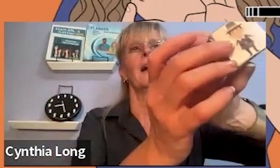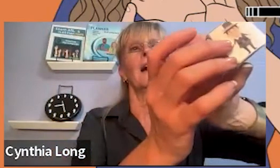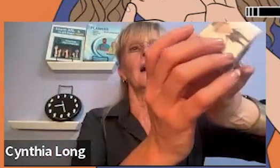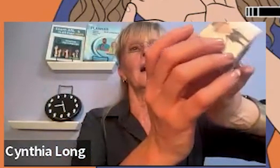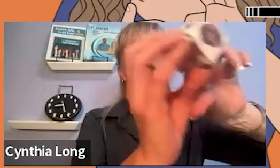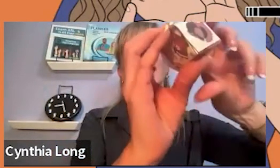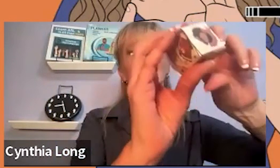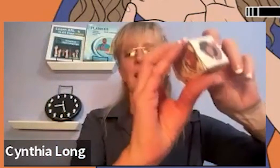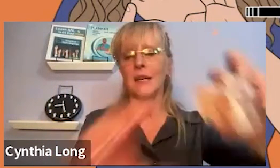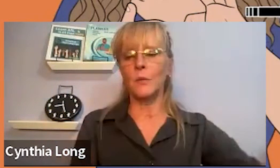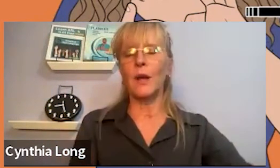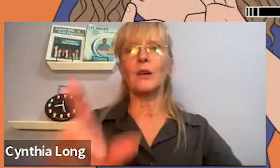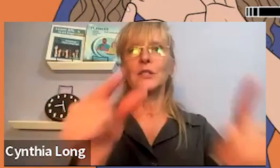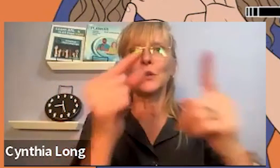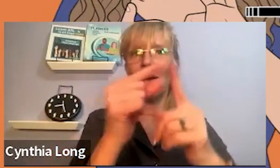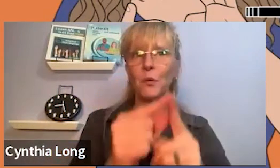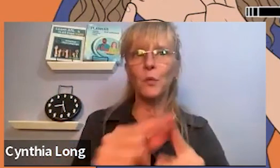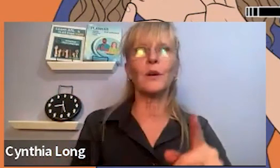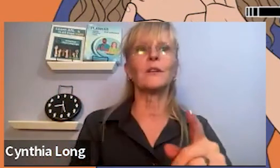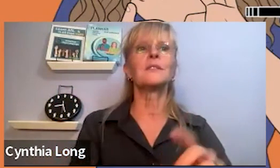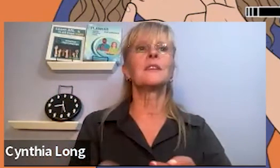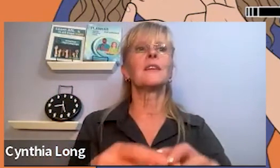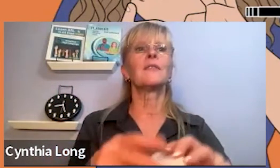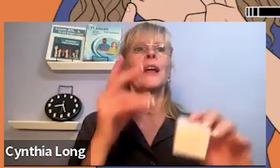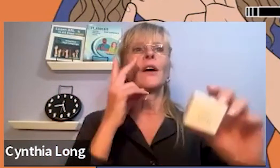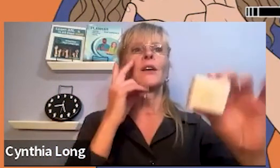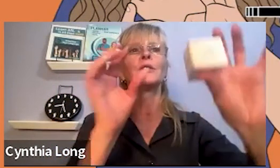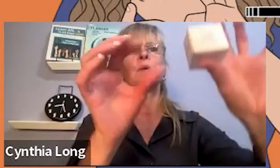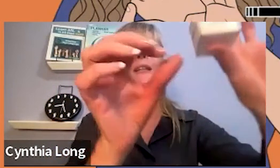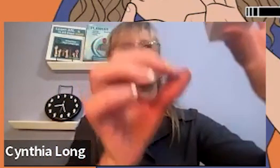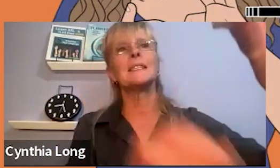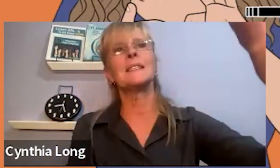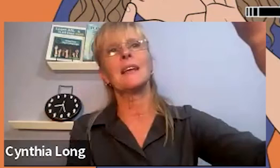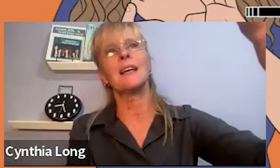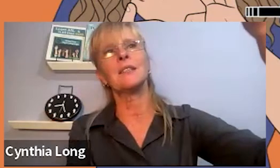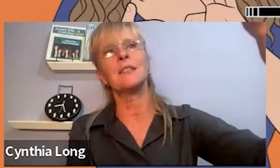well. And then we also have the words if they are